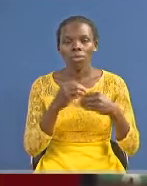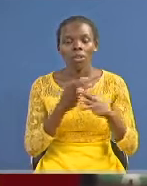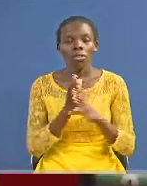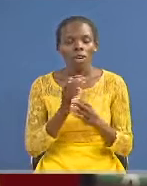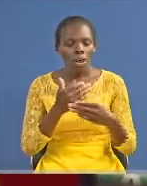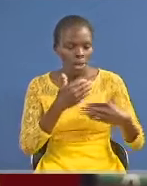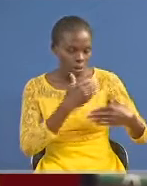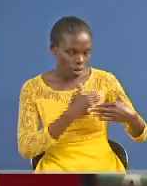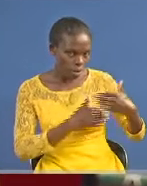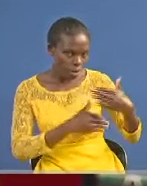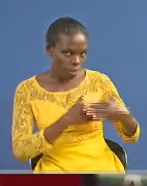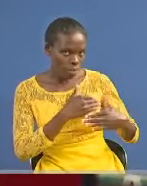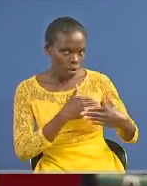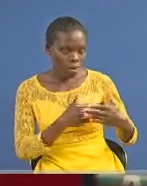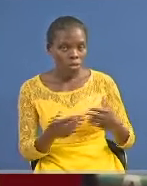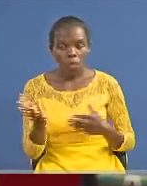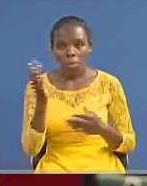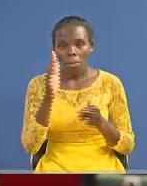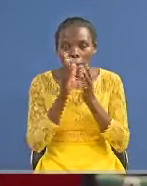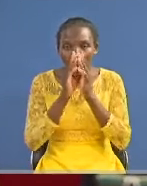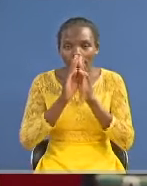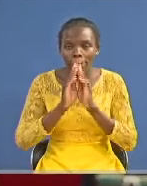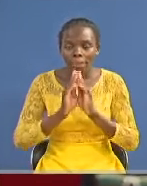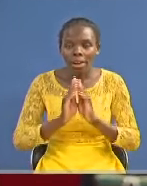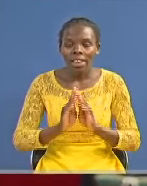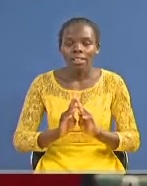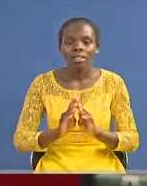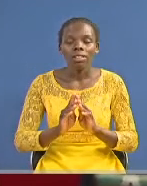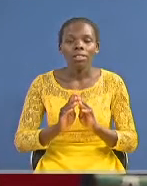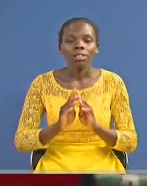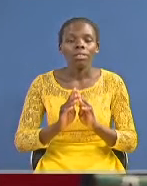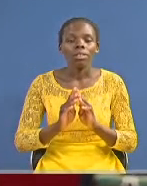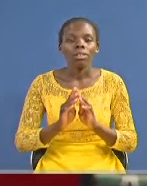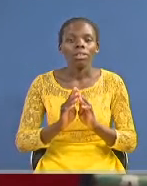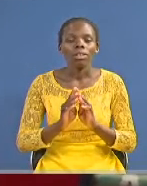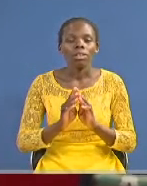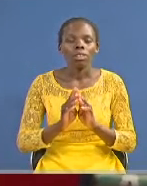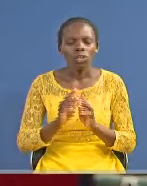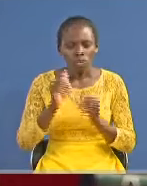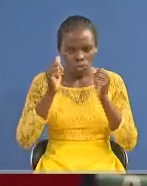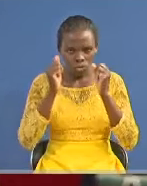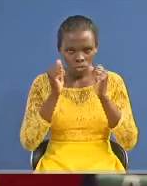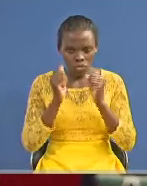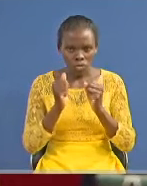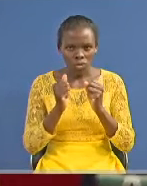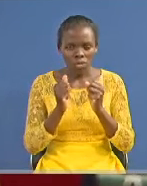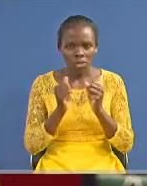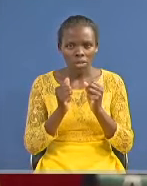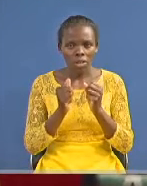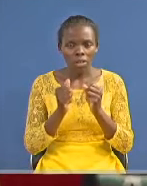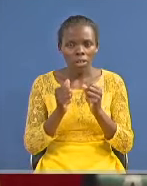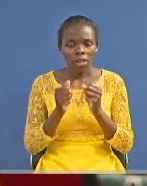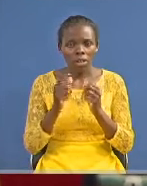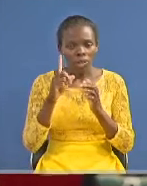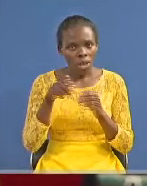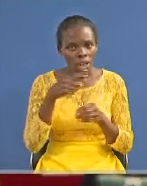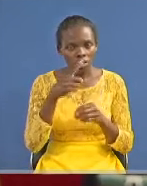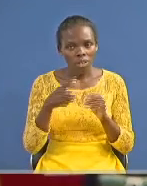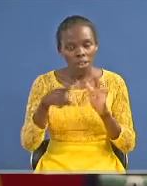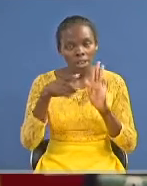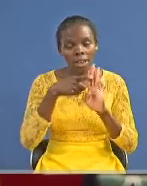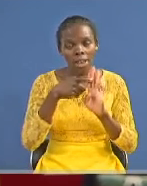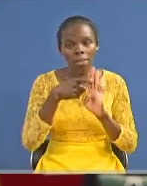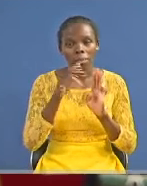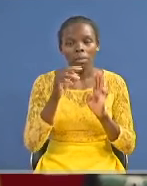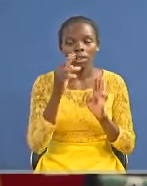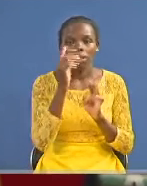our neighbors, to bring blessings to the less fortunate, to resist negative ethnicity,